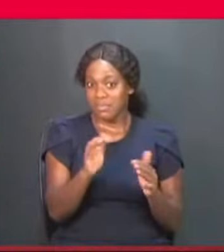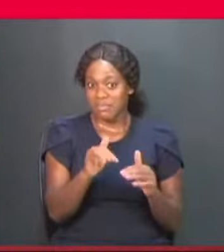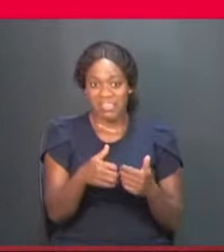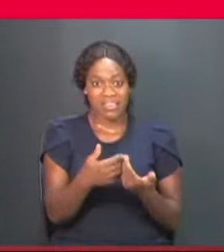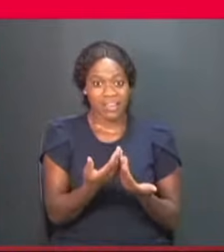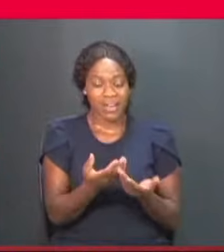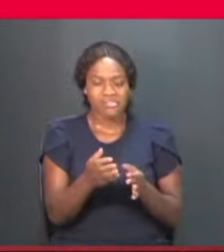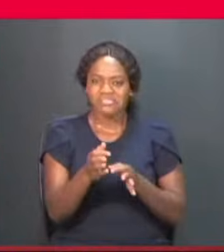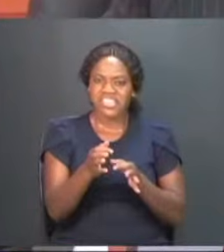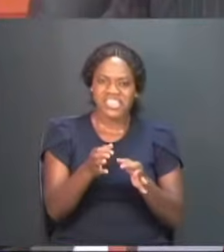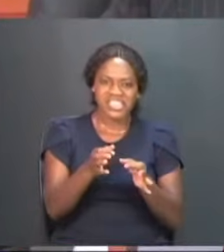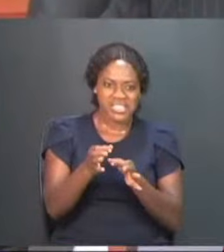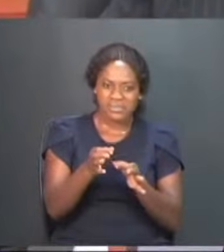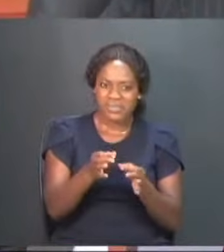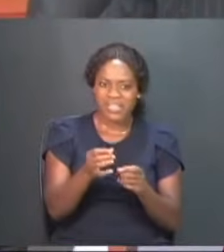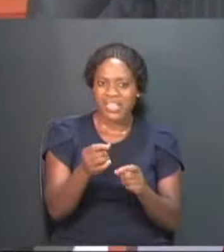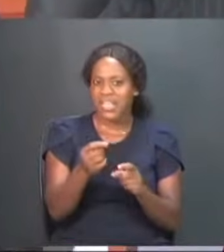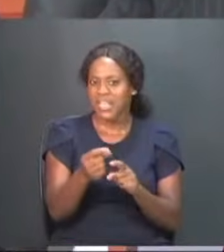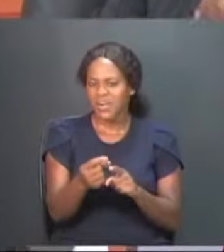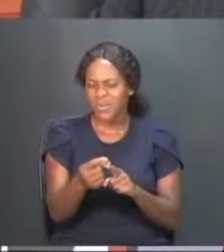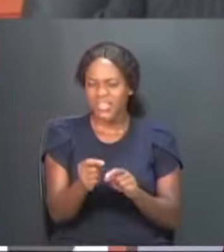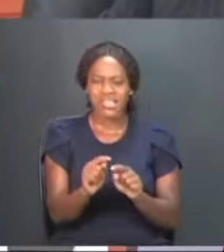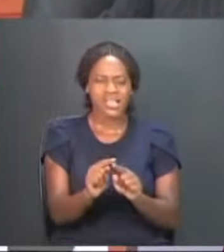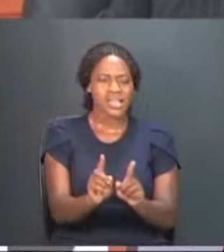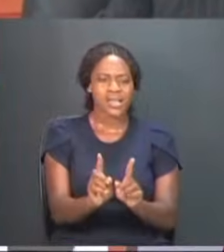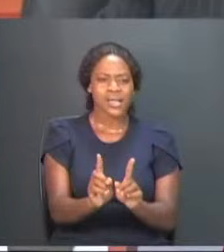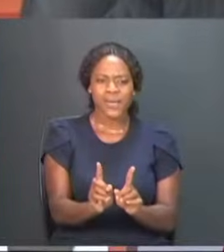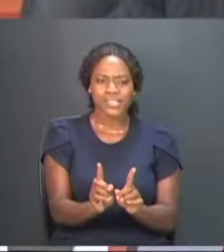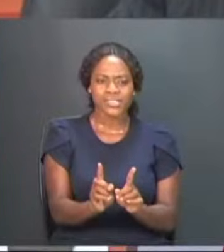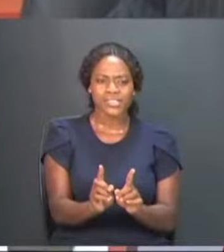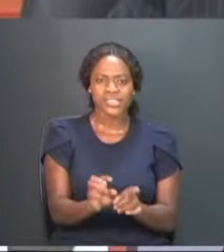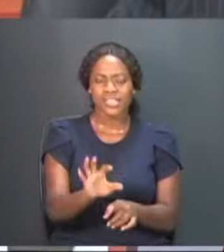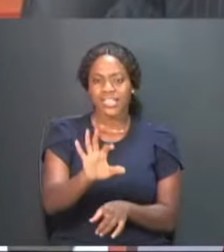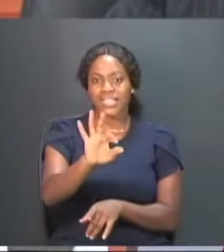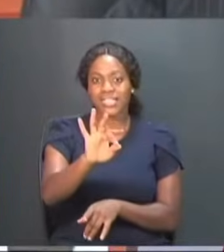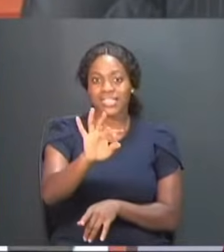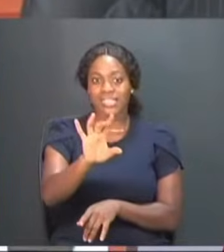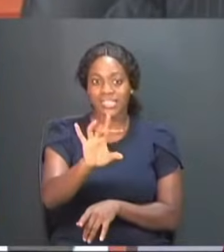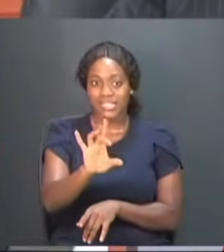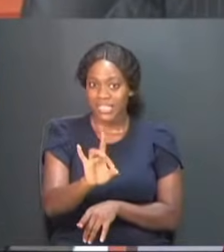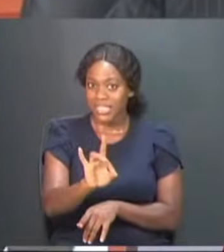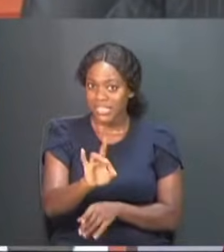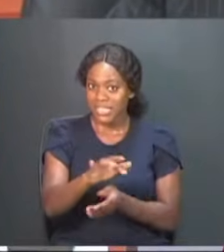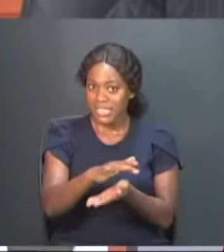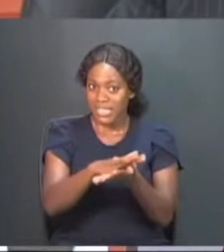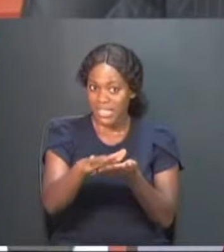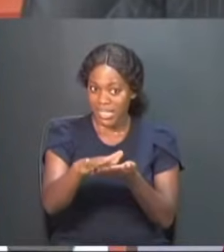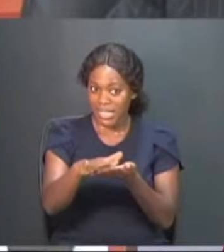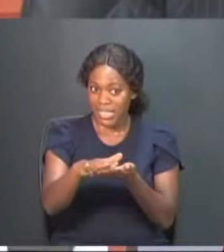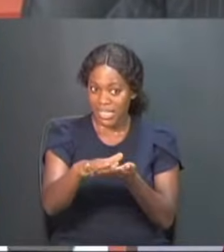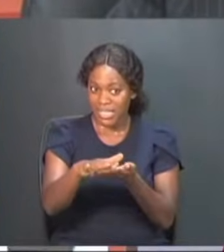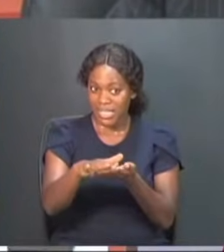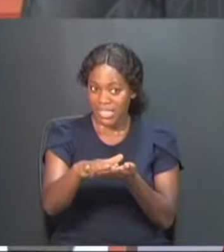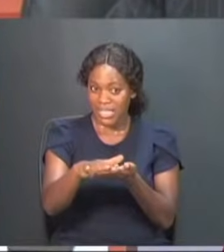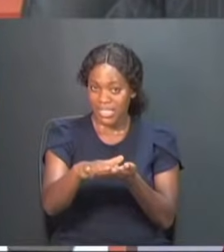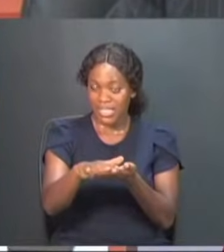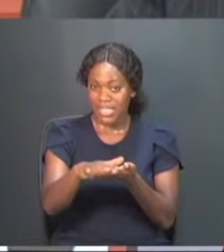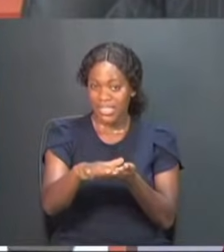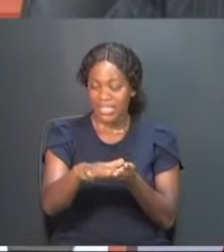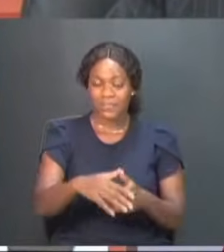out his expression. The 98 is clear. And the trust of